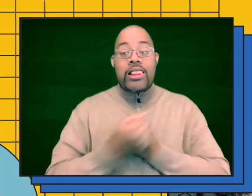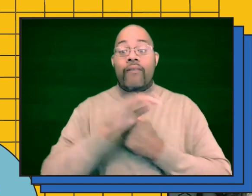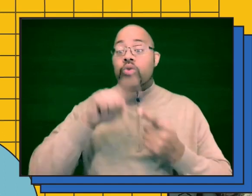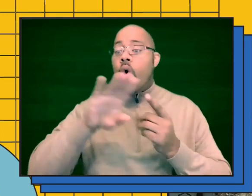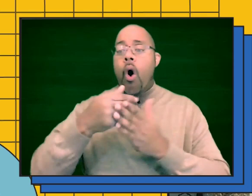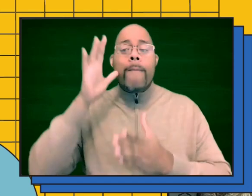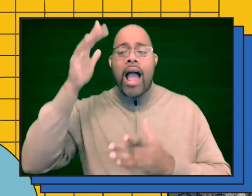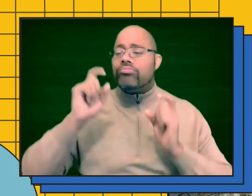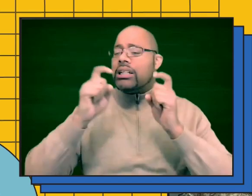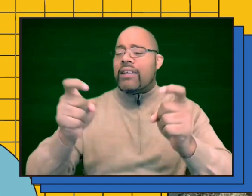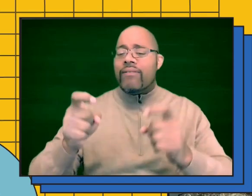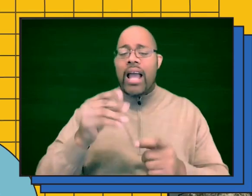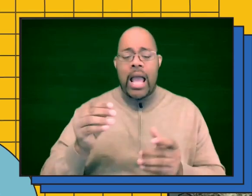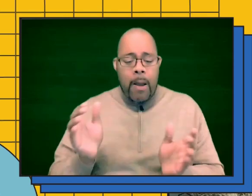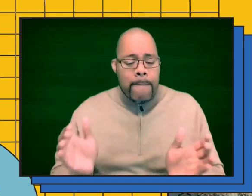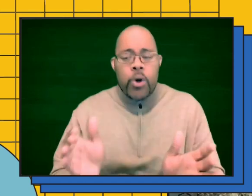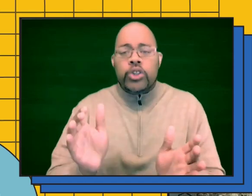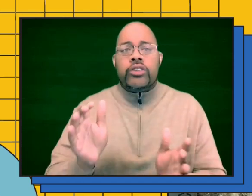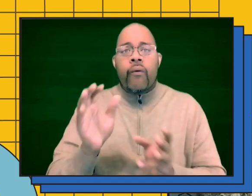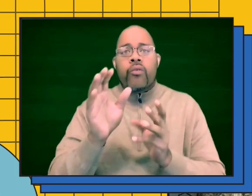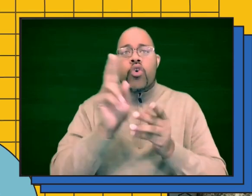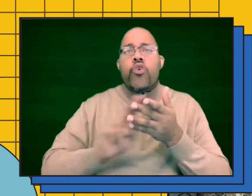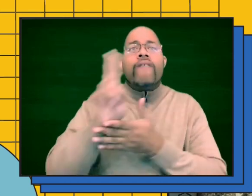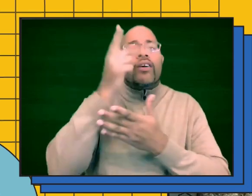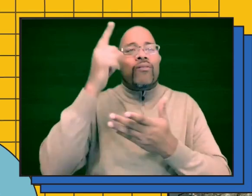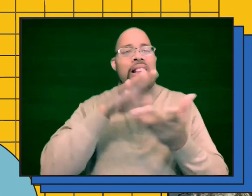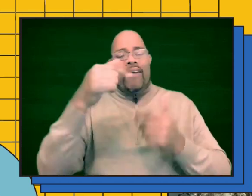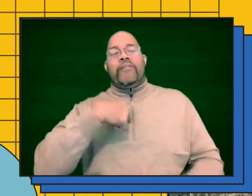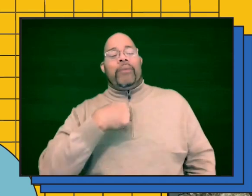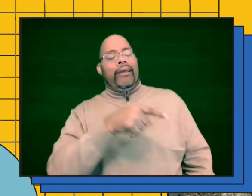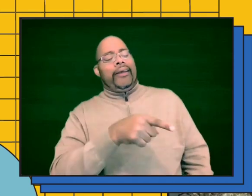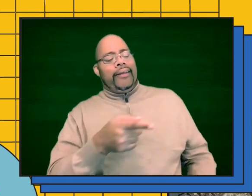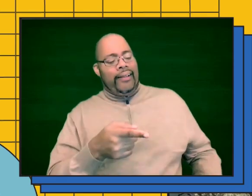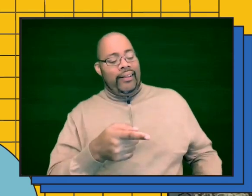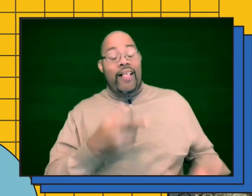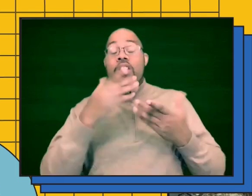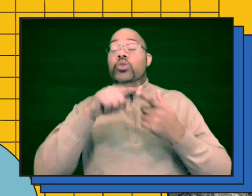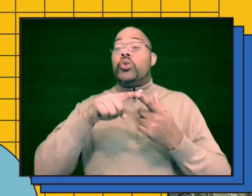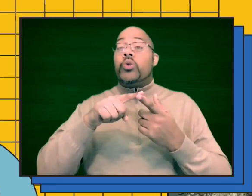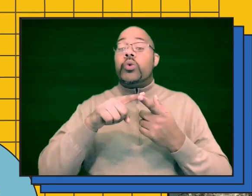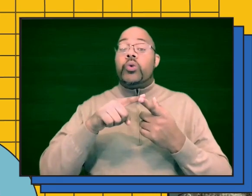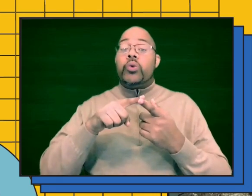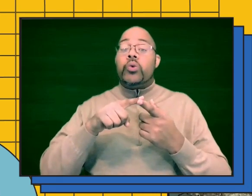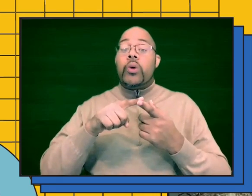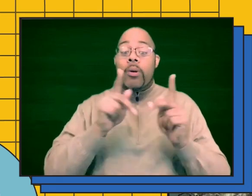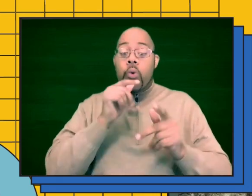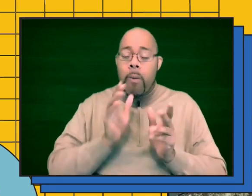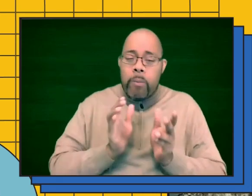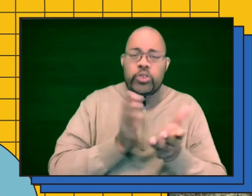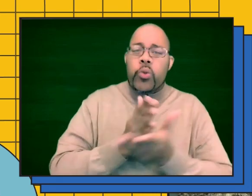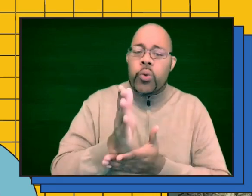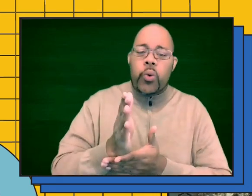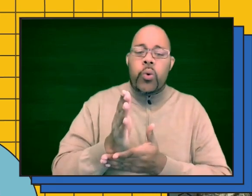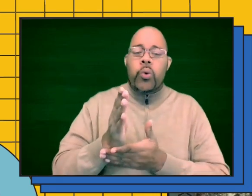Love to all my parents and the push of the universe for laughing at me. Thank you to those who have pushed